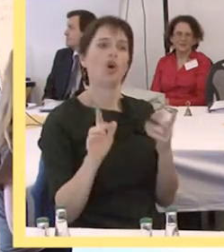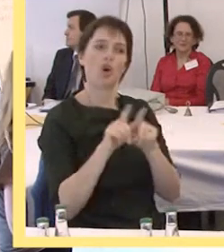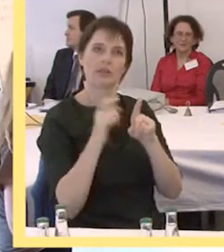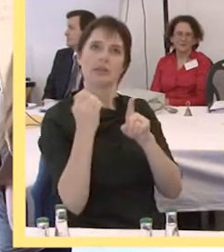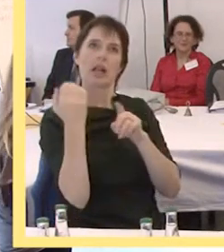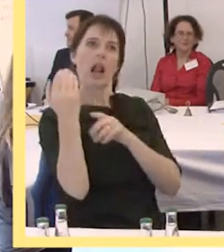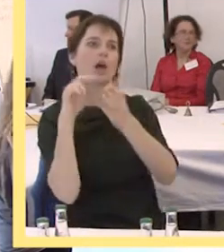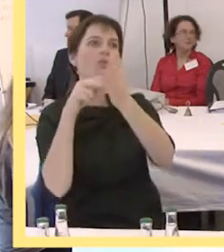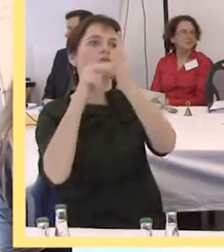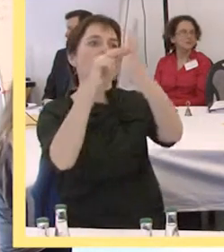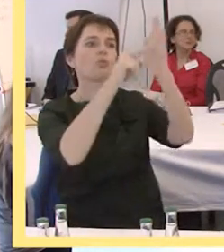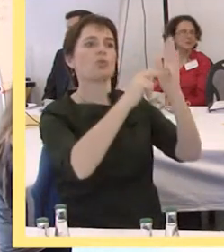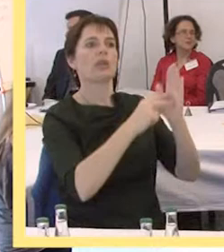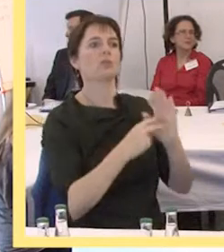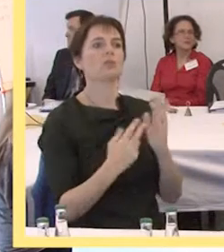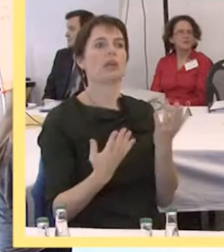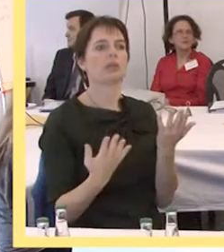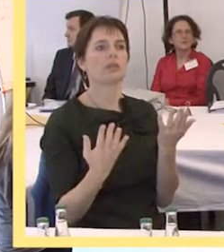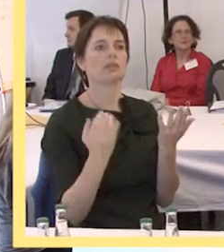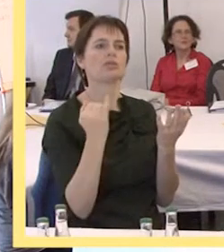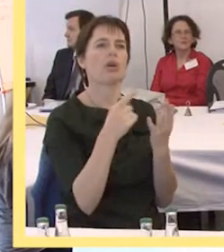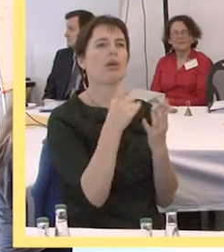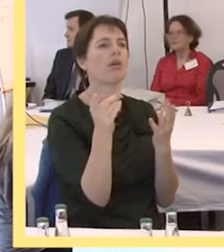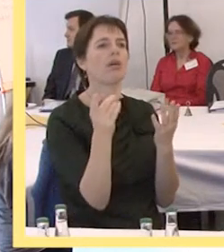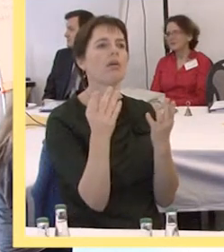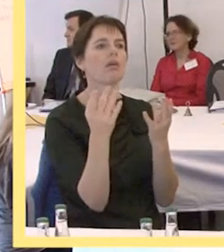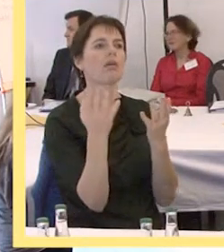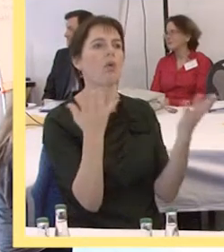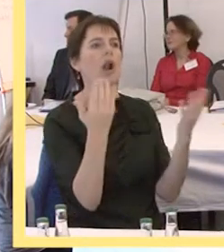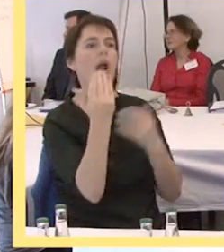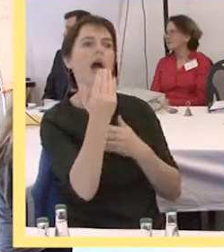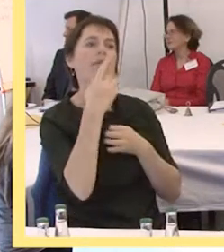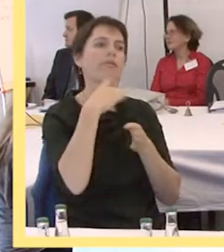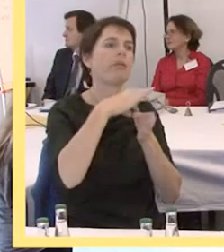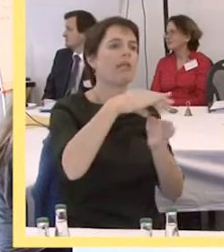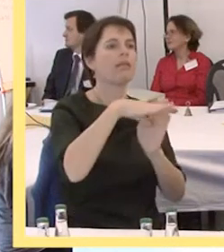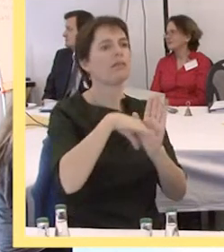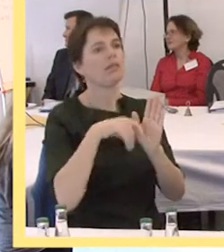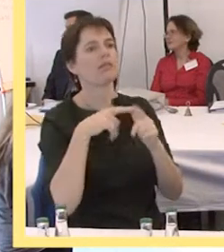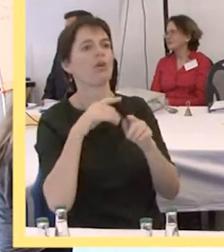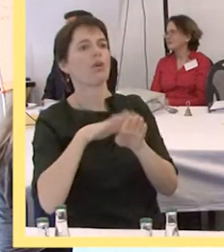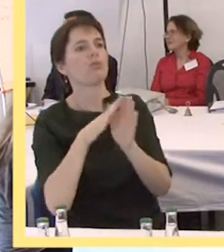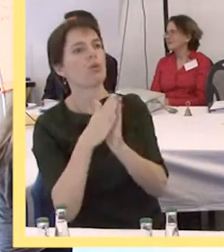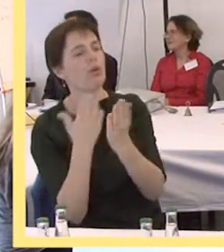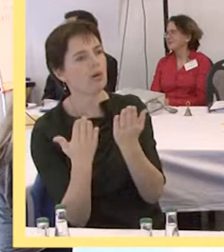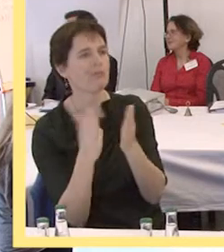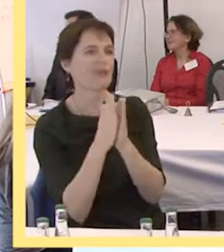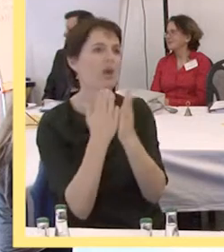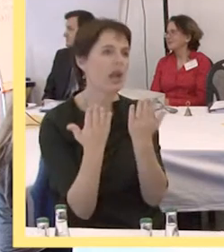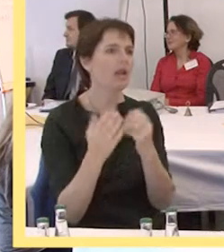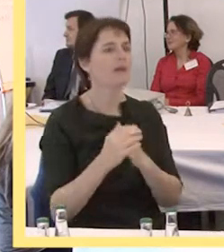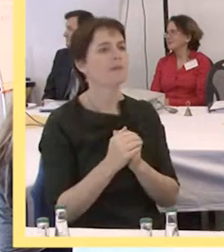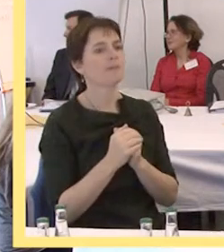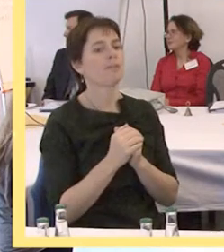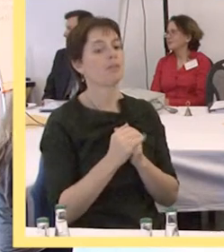what projects were they developed, these guidelines and handbooks? And we tried to find